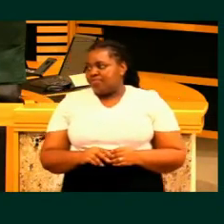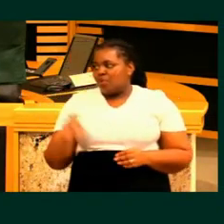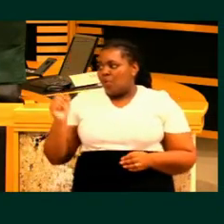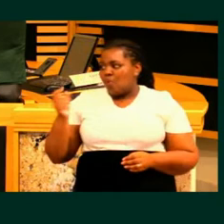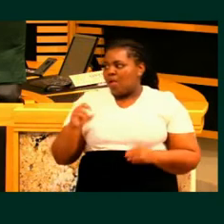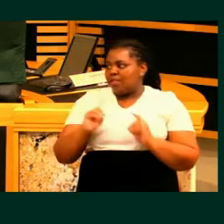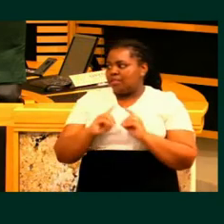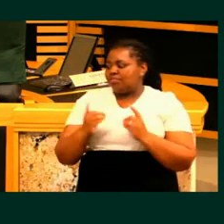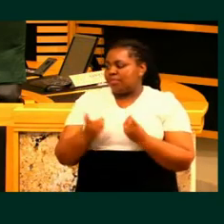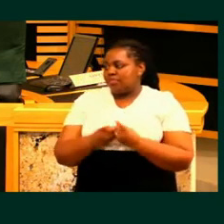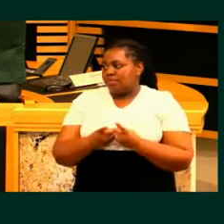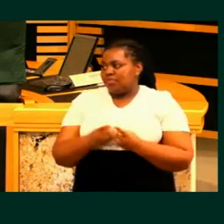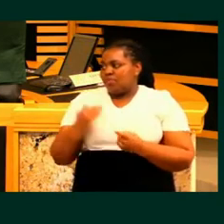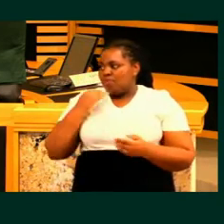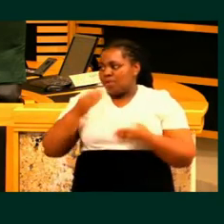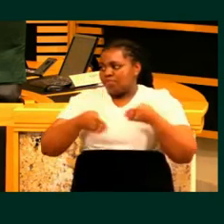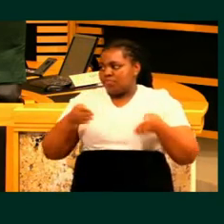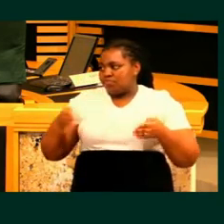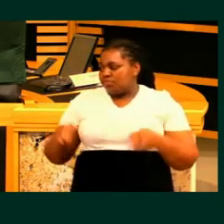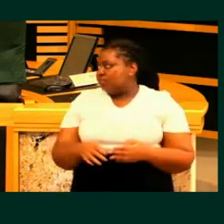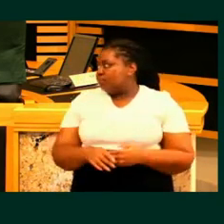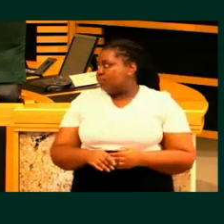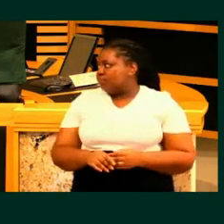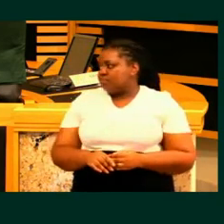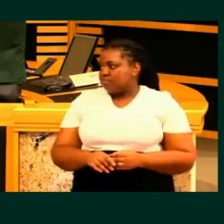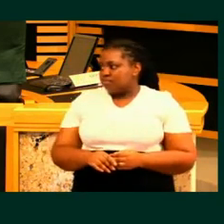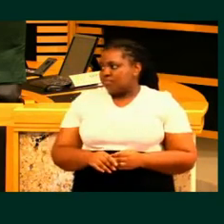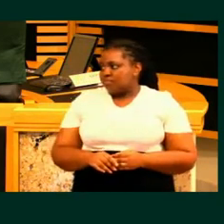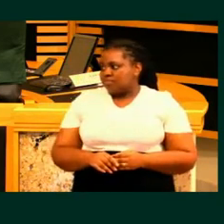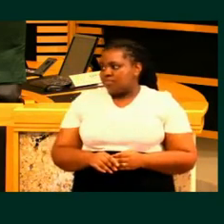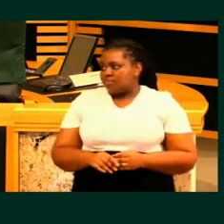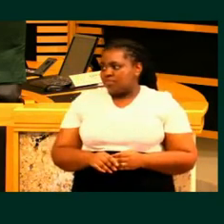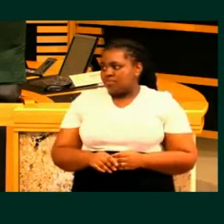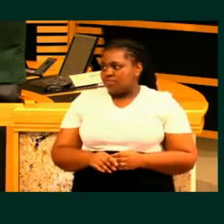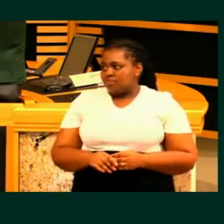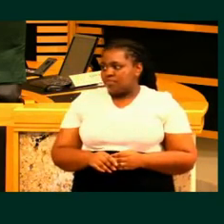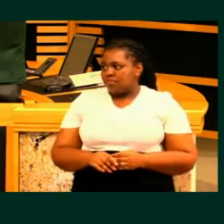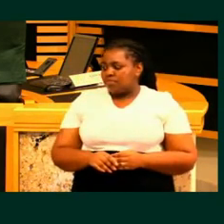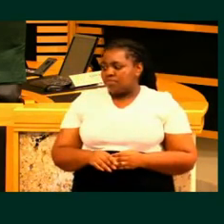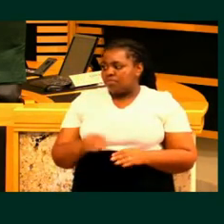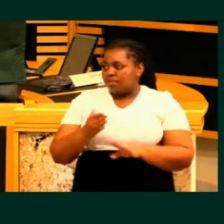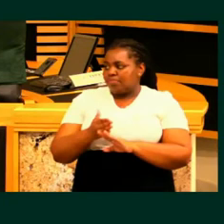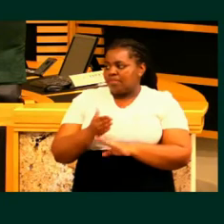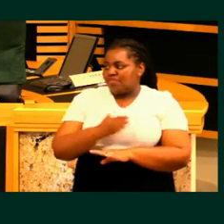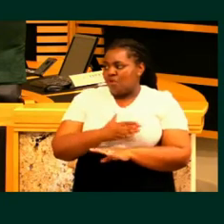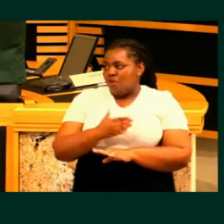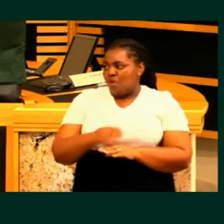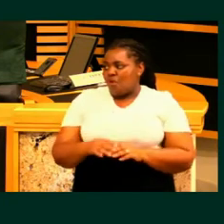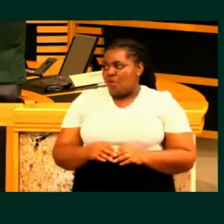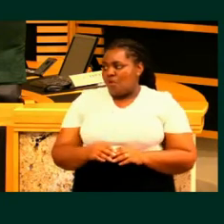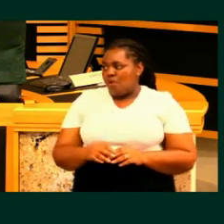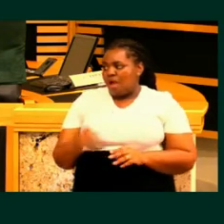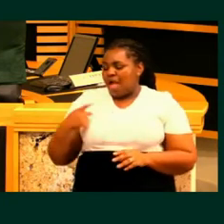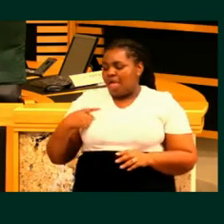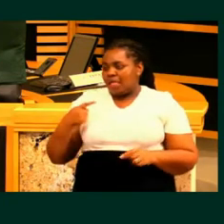and state entities before speaker I